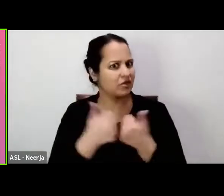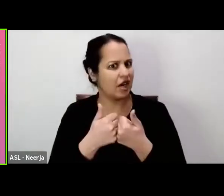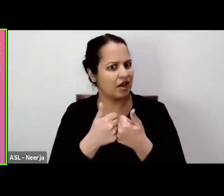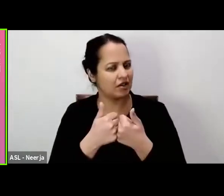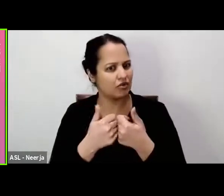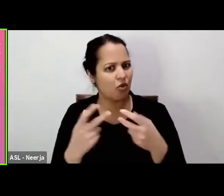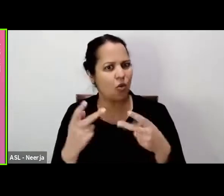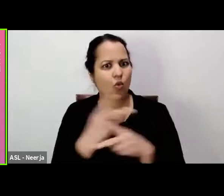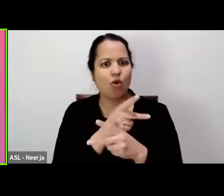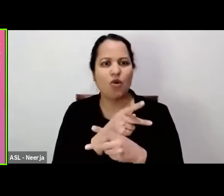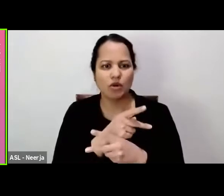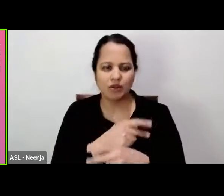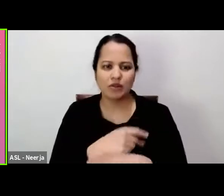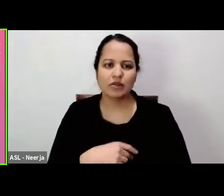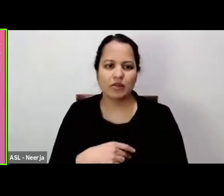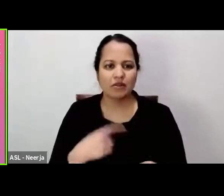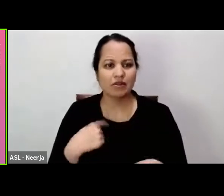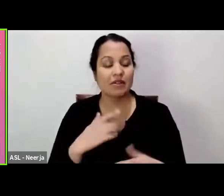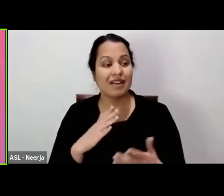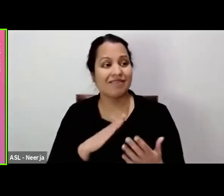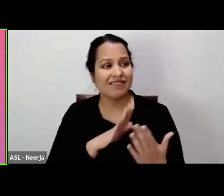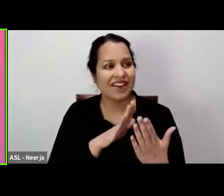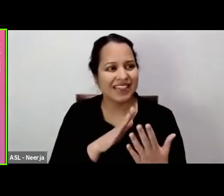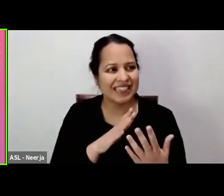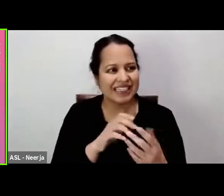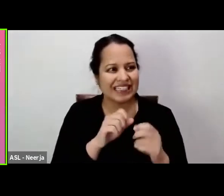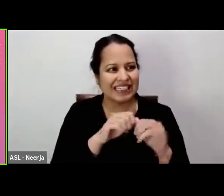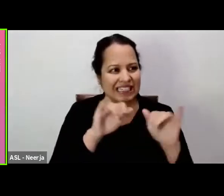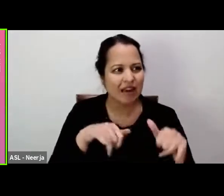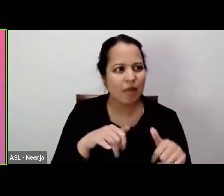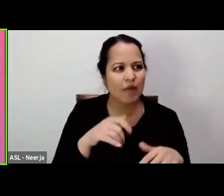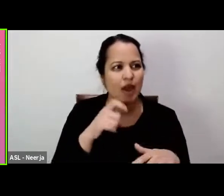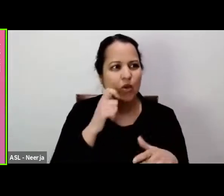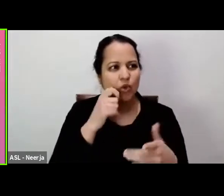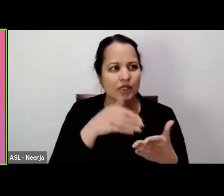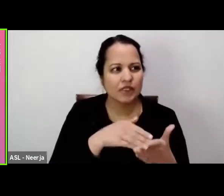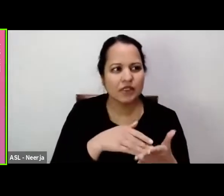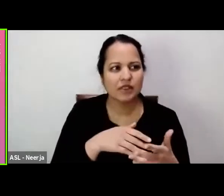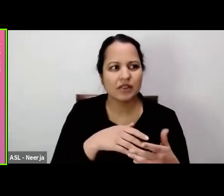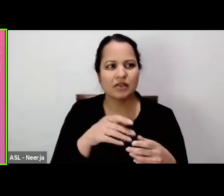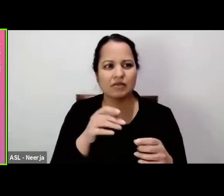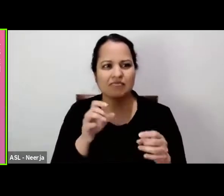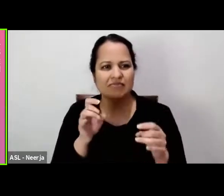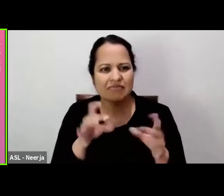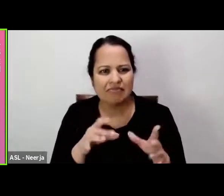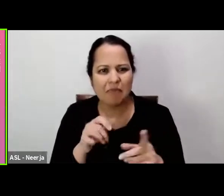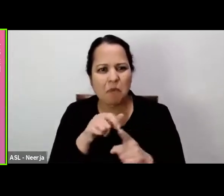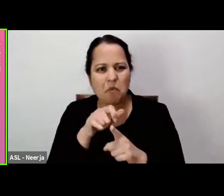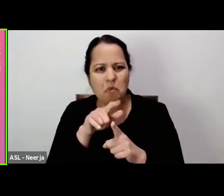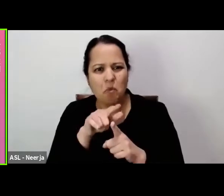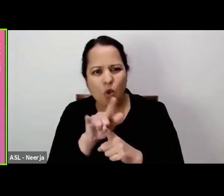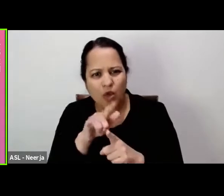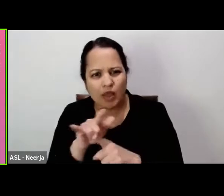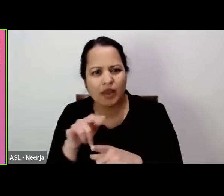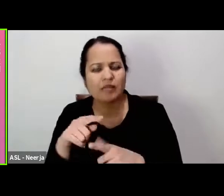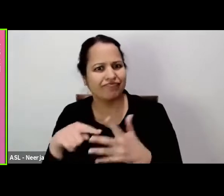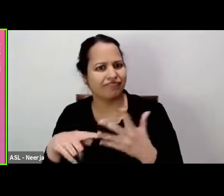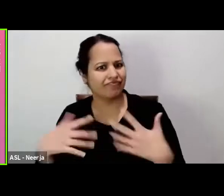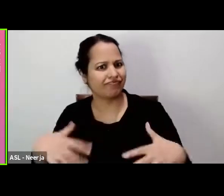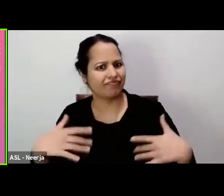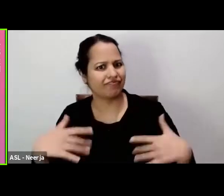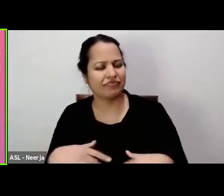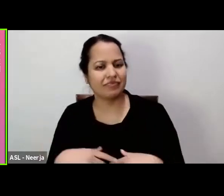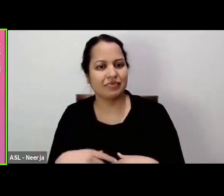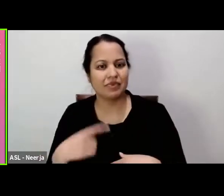facing systemic racism, bullying, discrimination, and hate. We must stand up for our